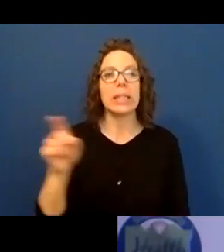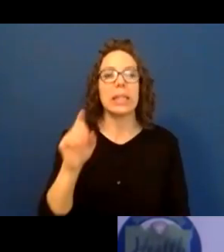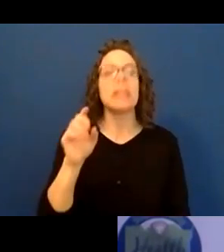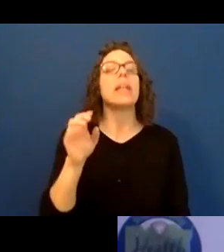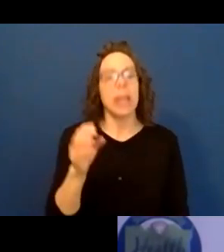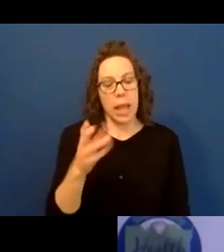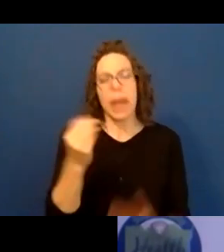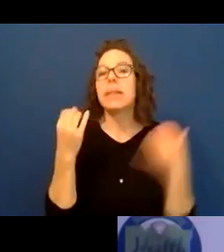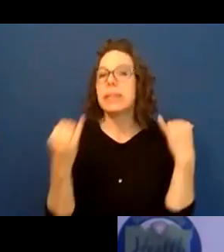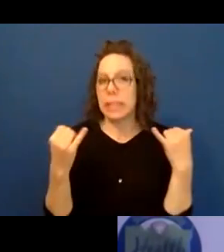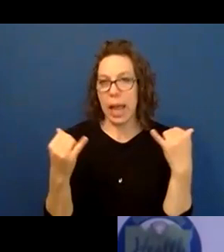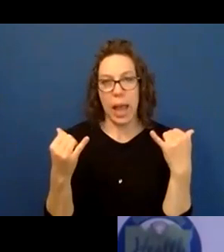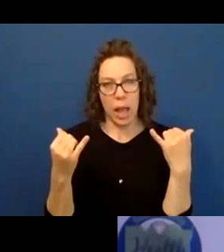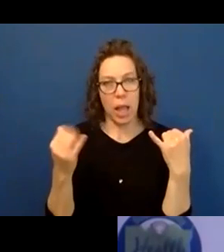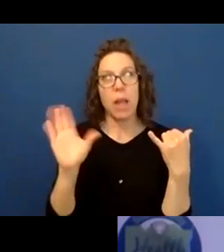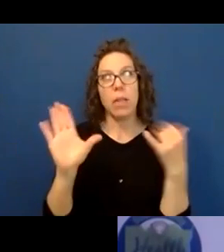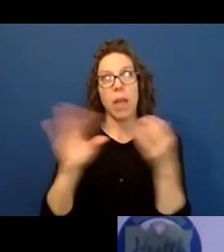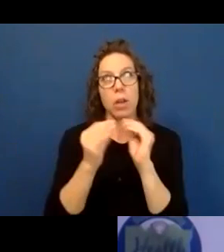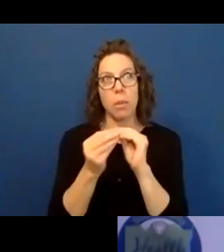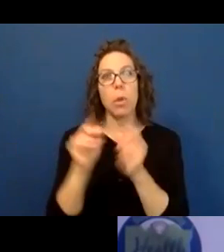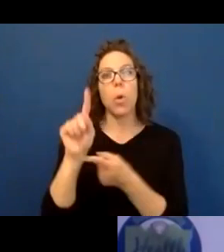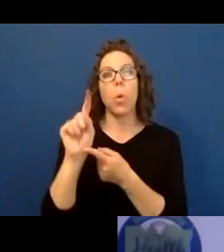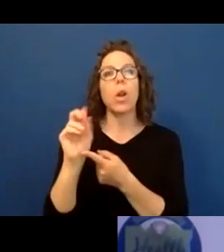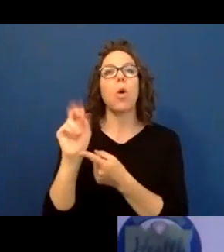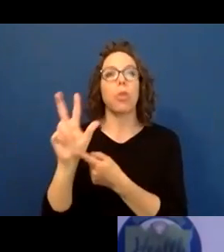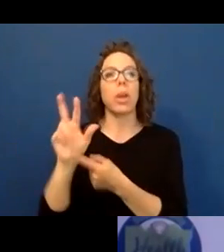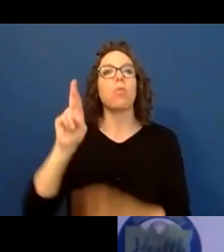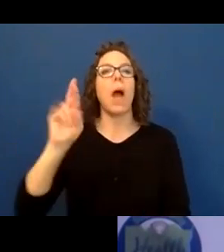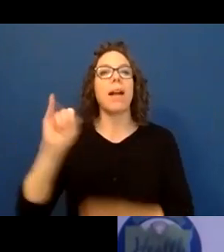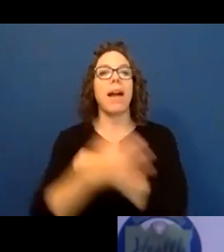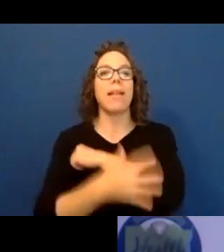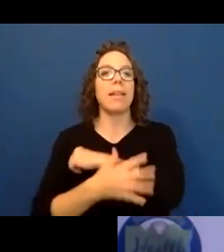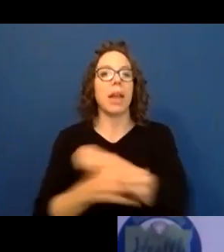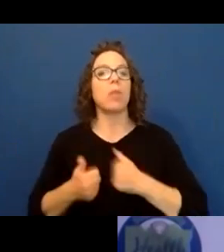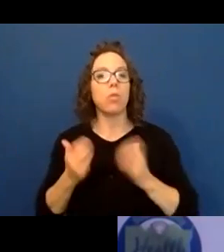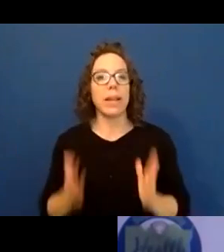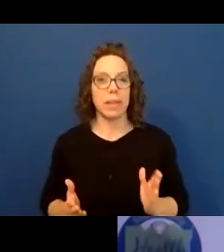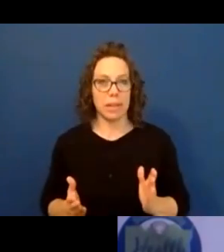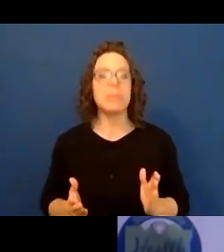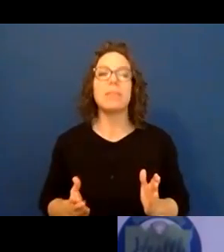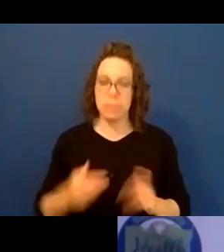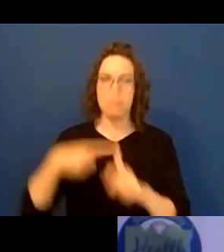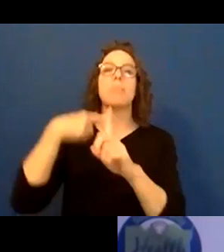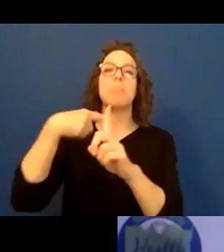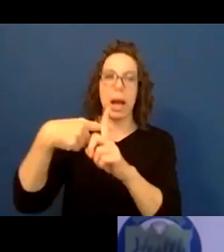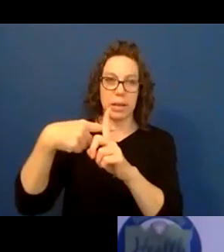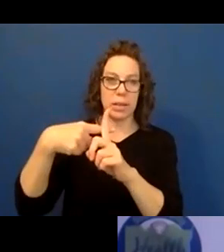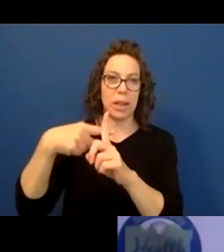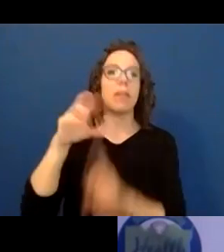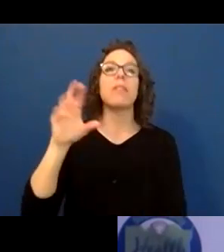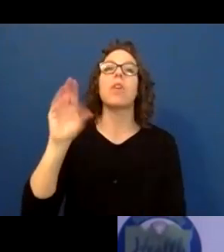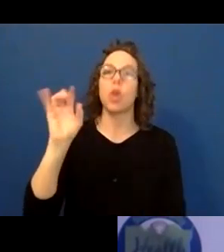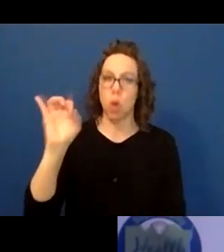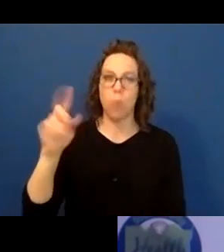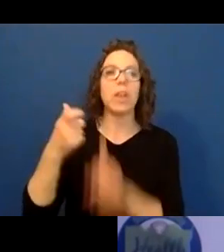And today's number is 103 Rock Island County residents who are confirmed positive COVID at